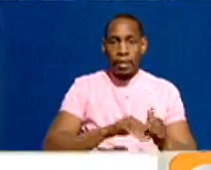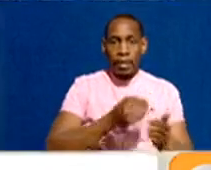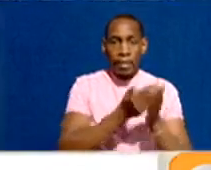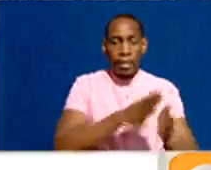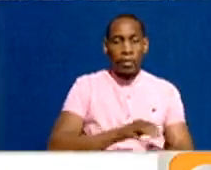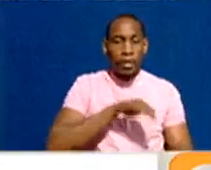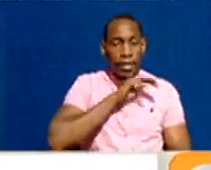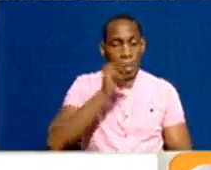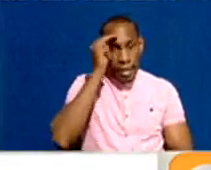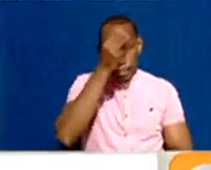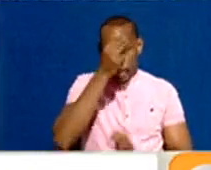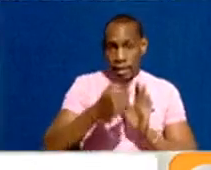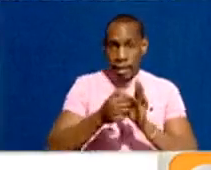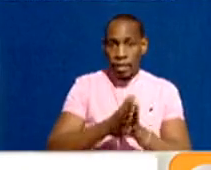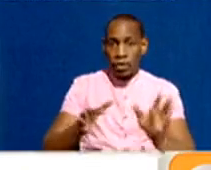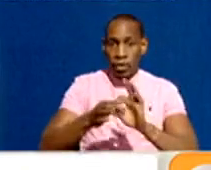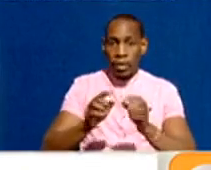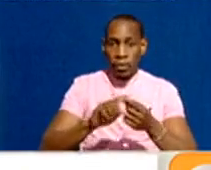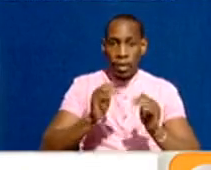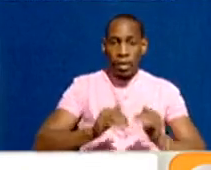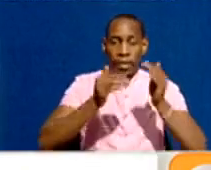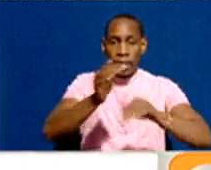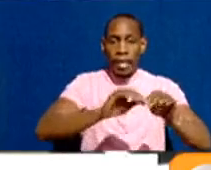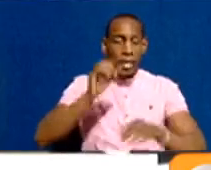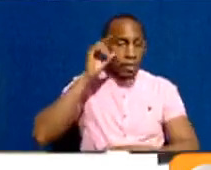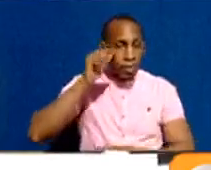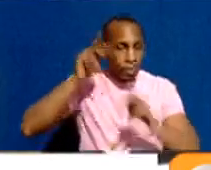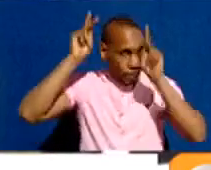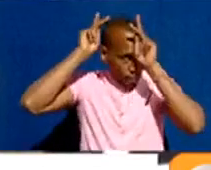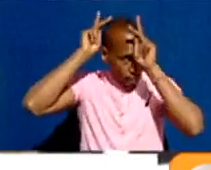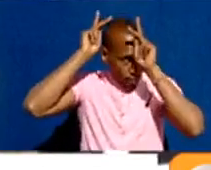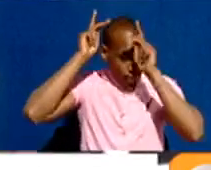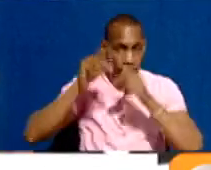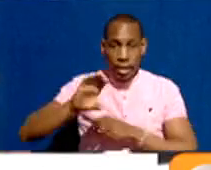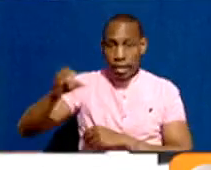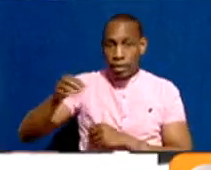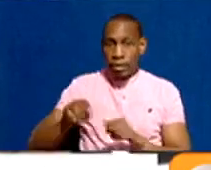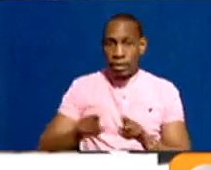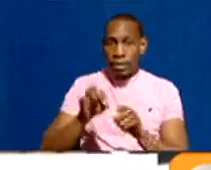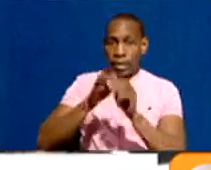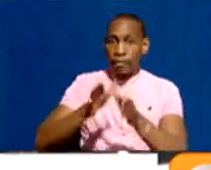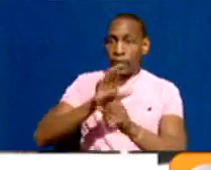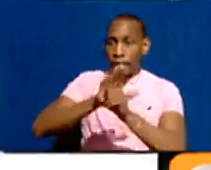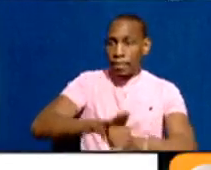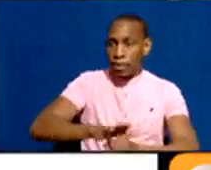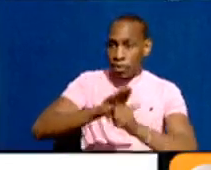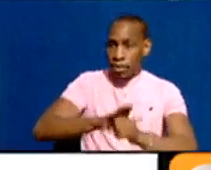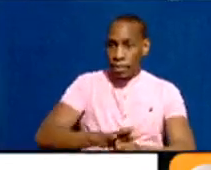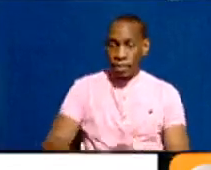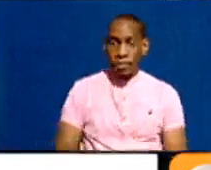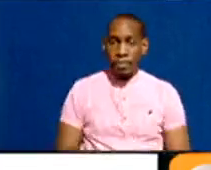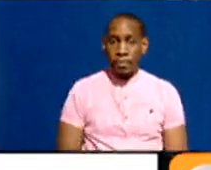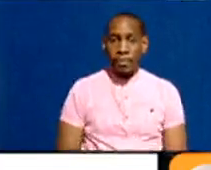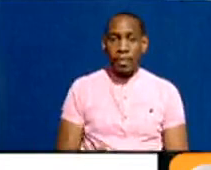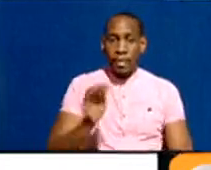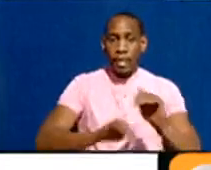Karua, pointed out the link between postponement of polls in Mombasa and Kakamega counties and voter suppression. Elections